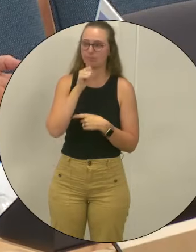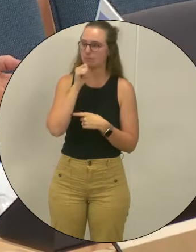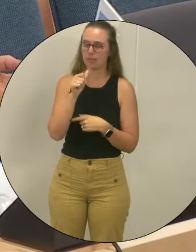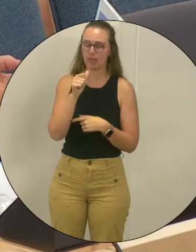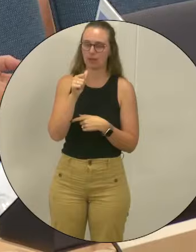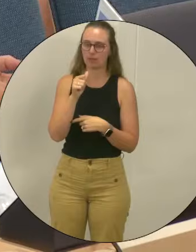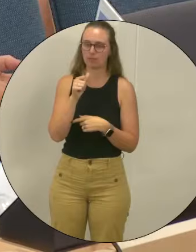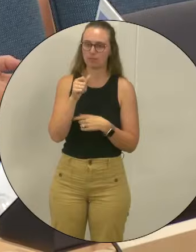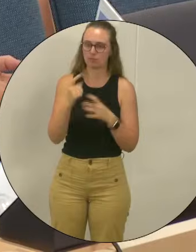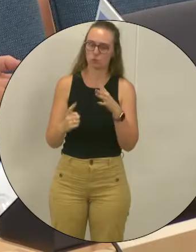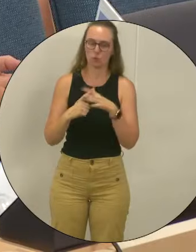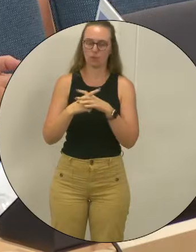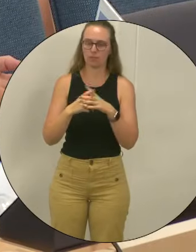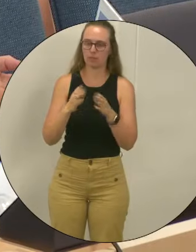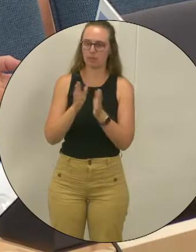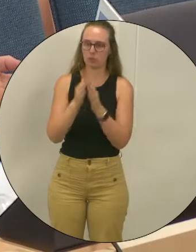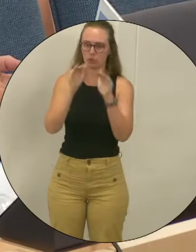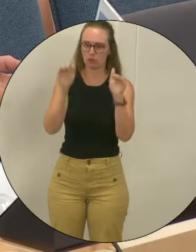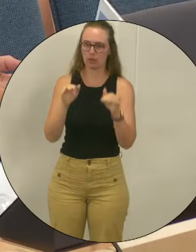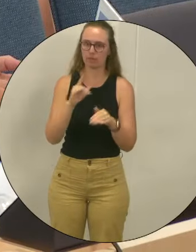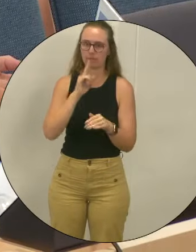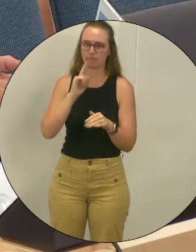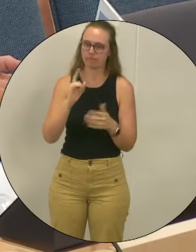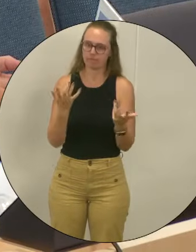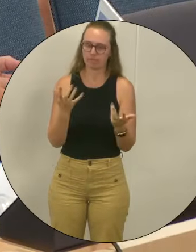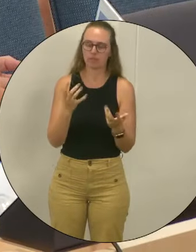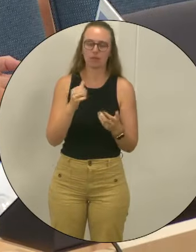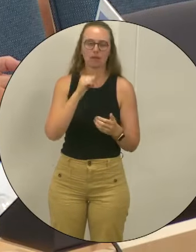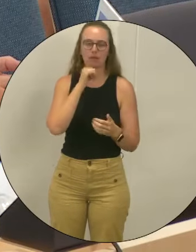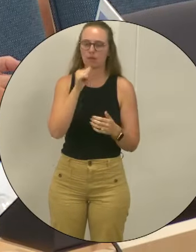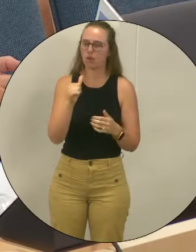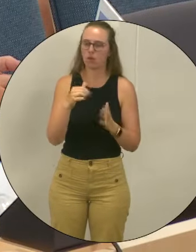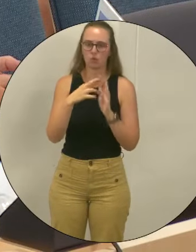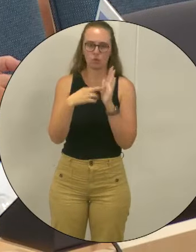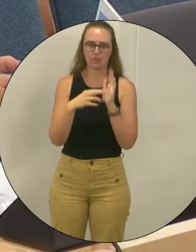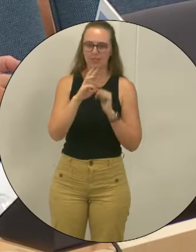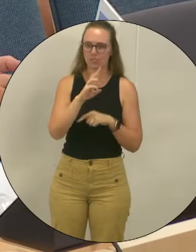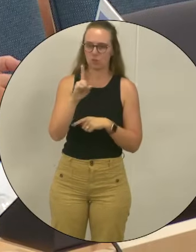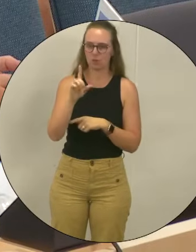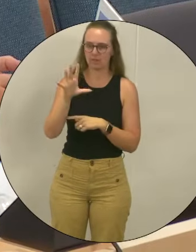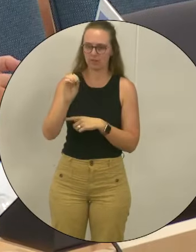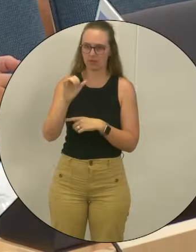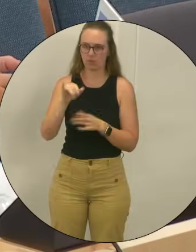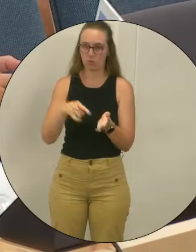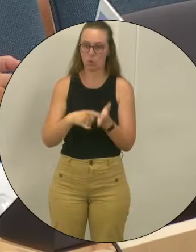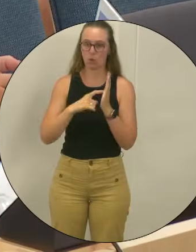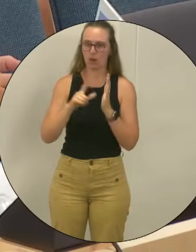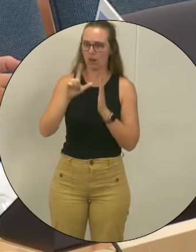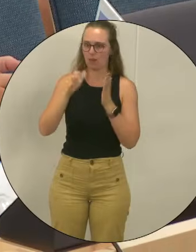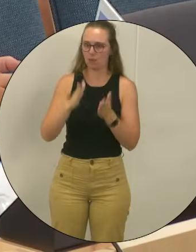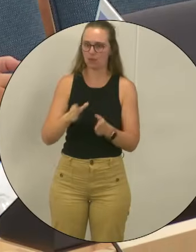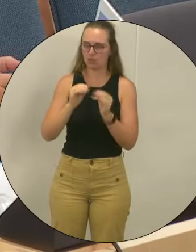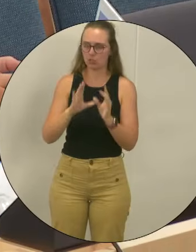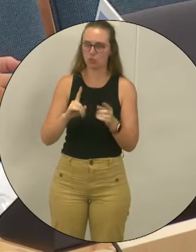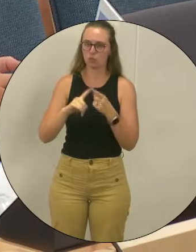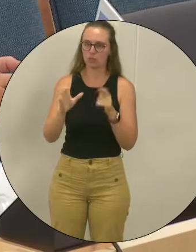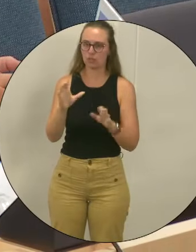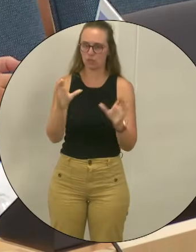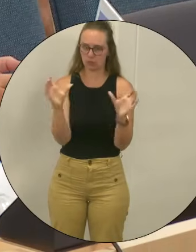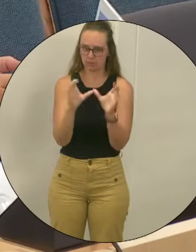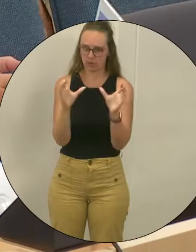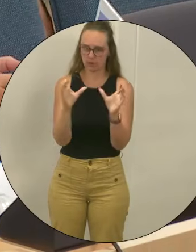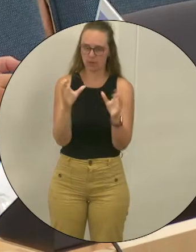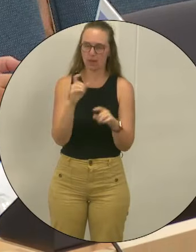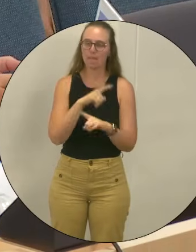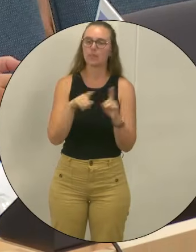up on the shelf in the first place. It is not Regulation 6150 that requires a librarian teacher to be certified, but it is